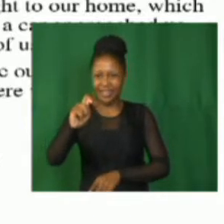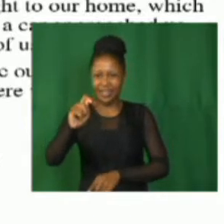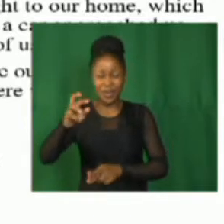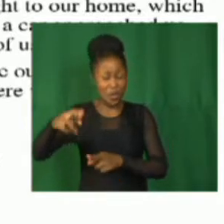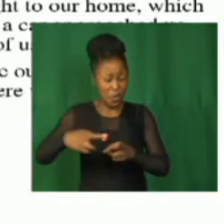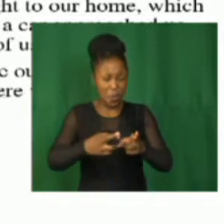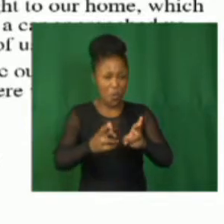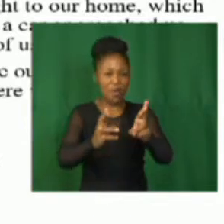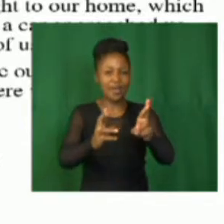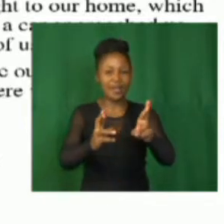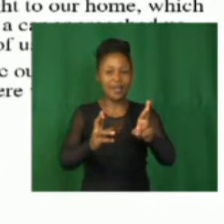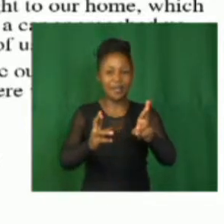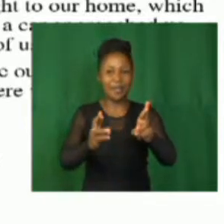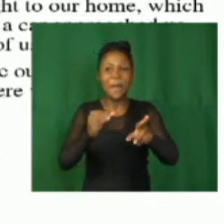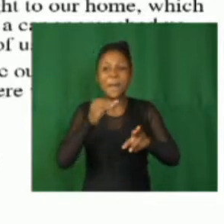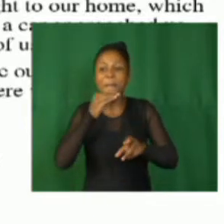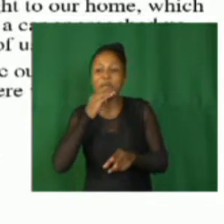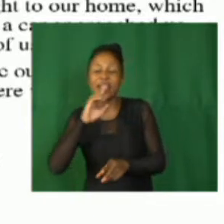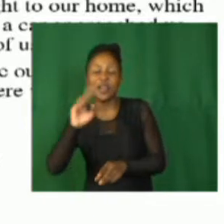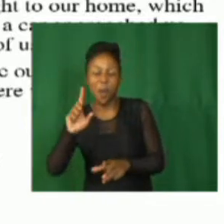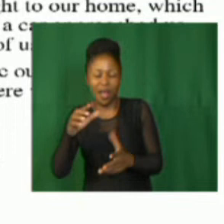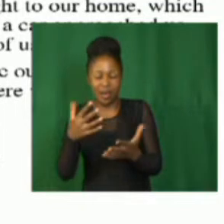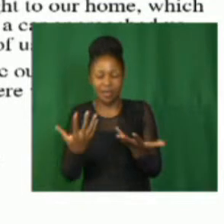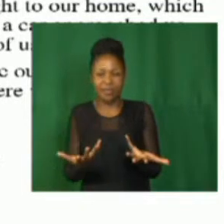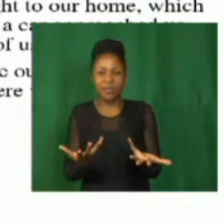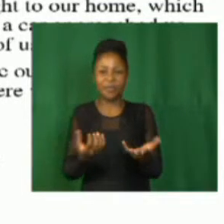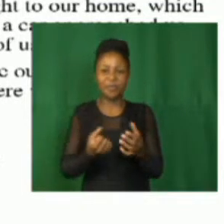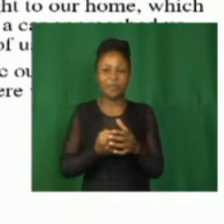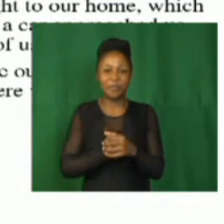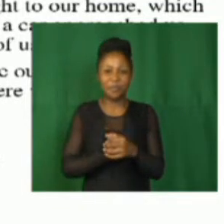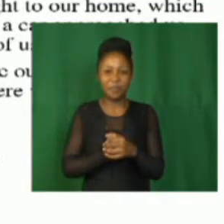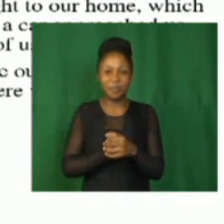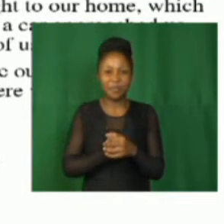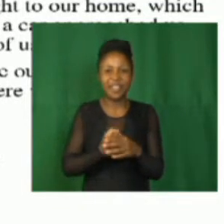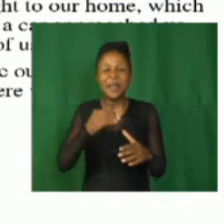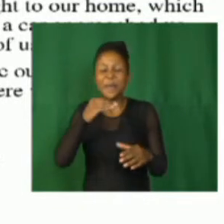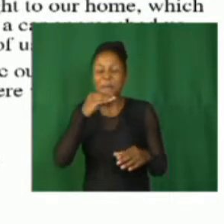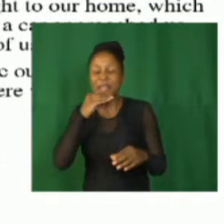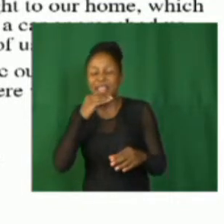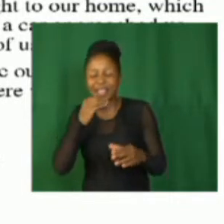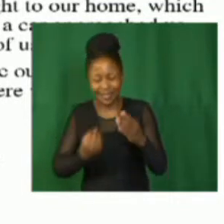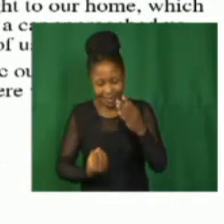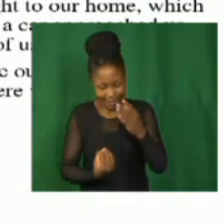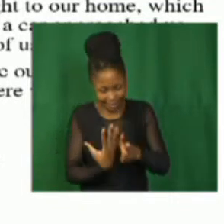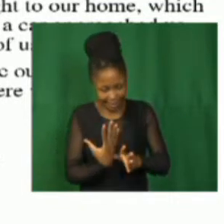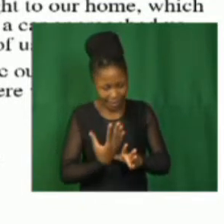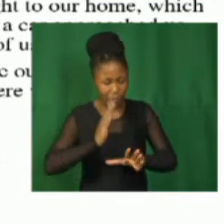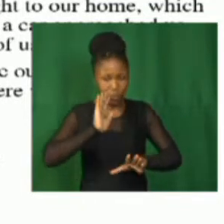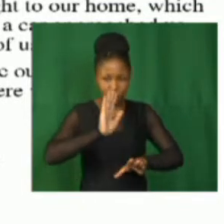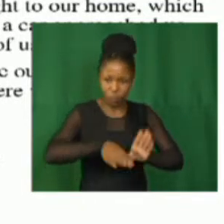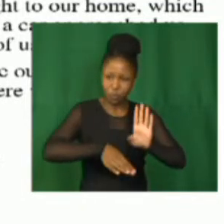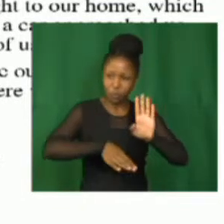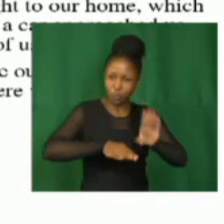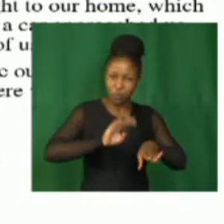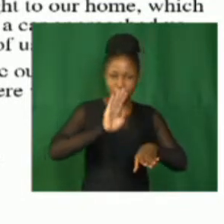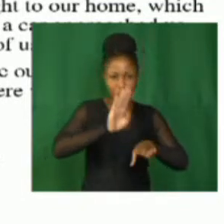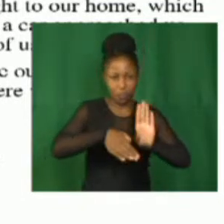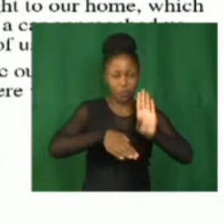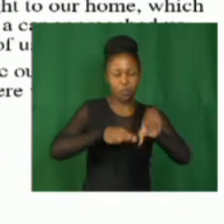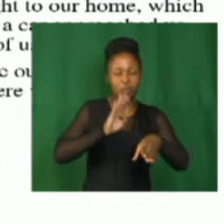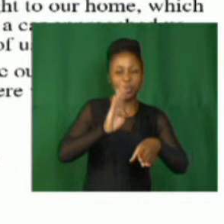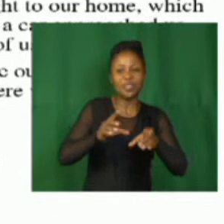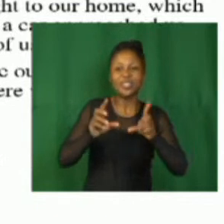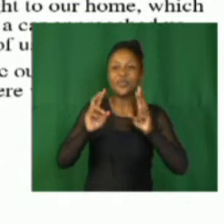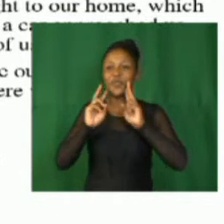means? So hit the road, in this case, it means to begin a journey or to start a